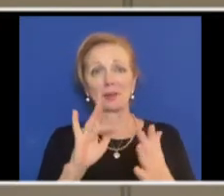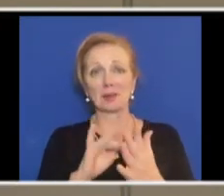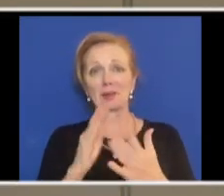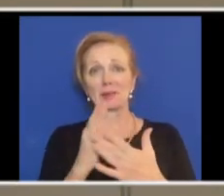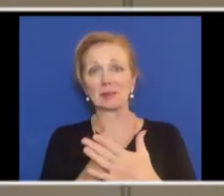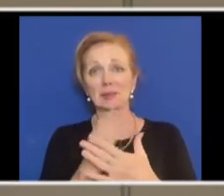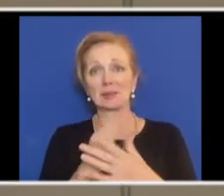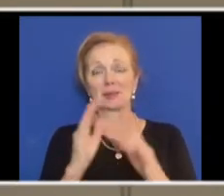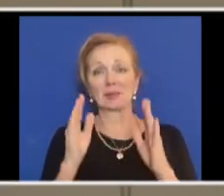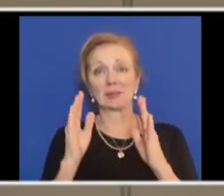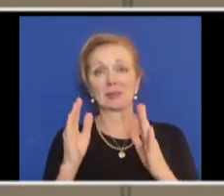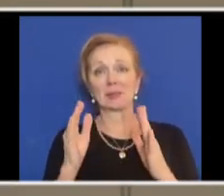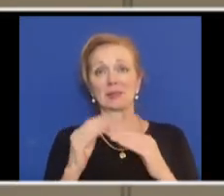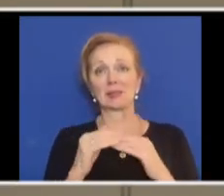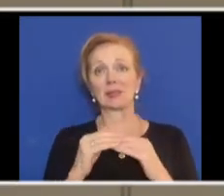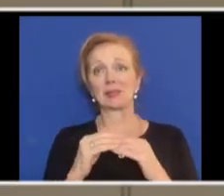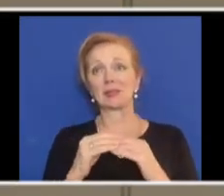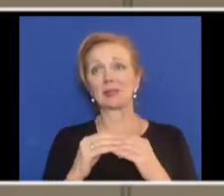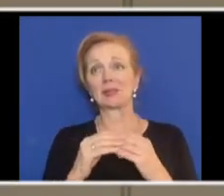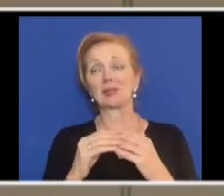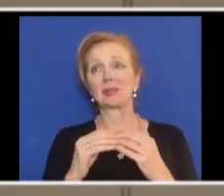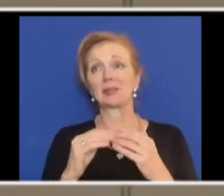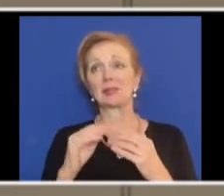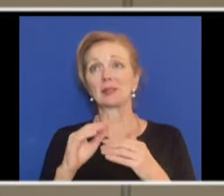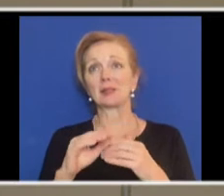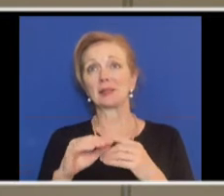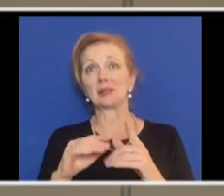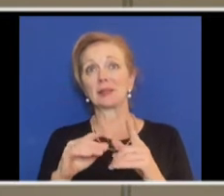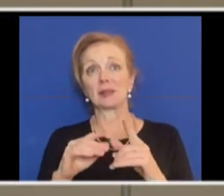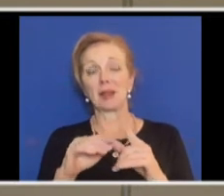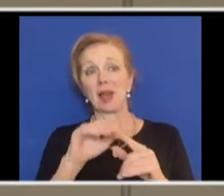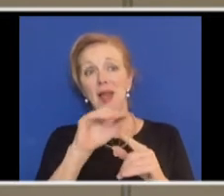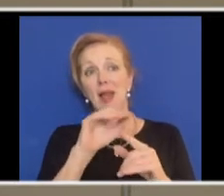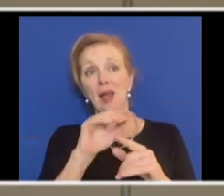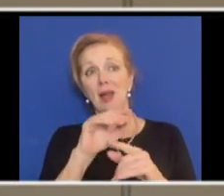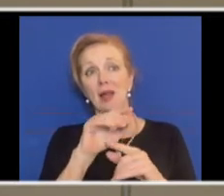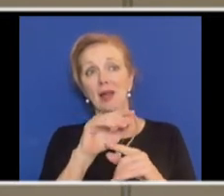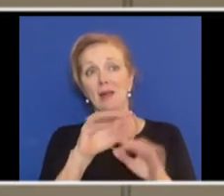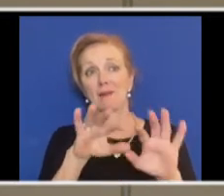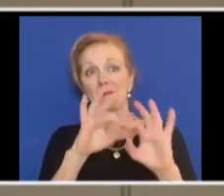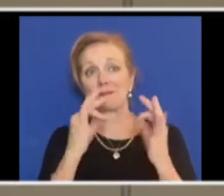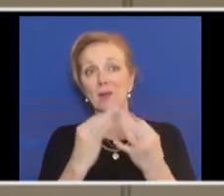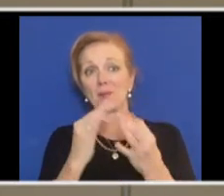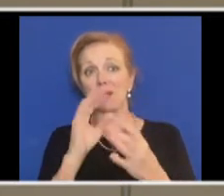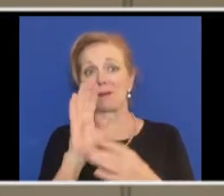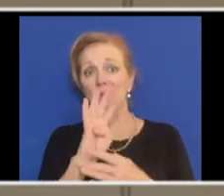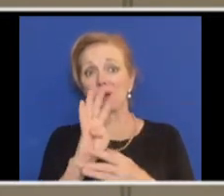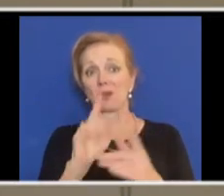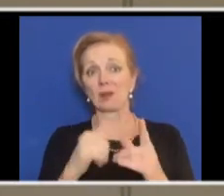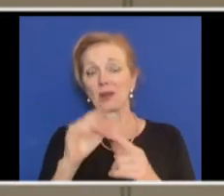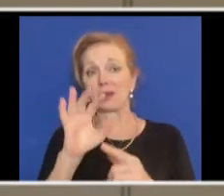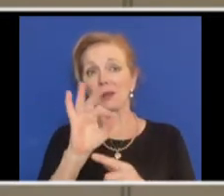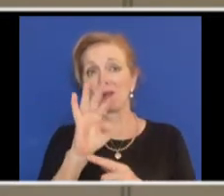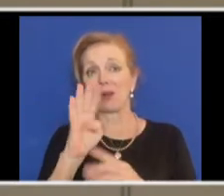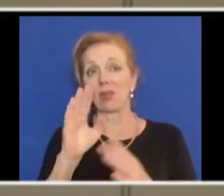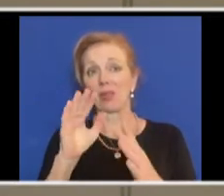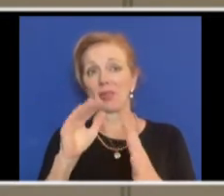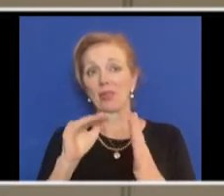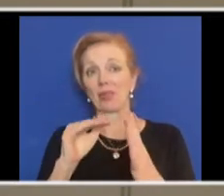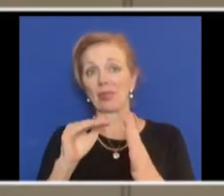median um the median 100 of Ami for a family of four in Charlotte right now is ninety four thousand